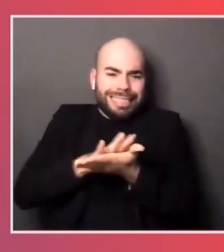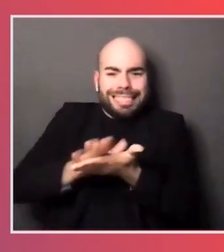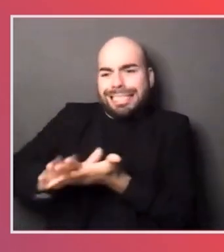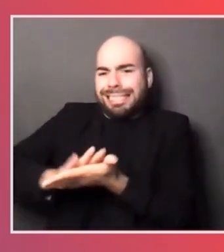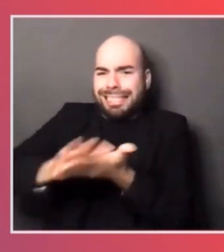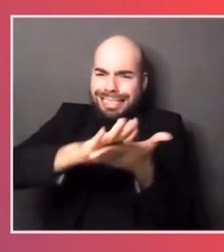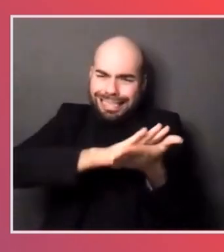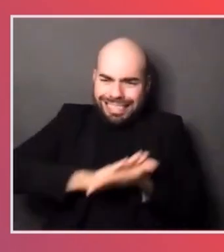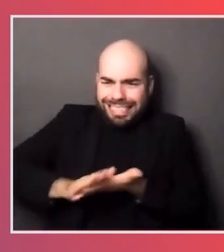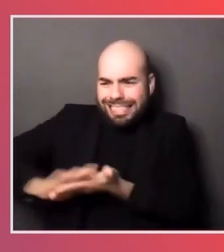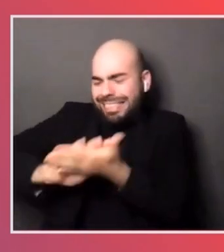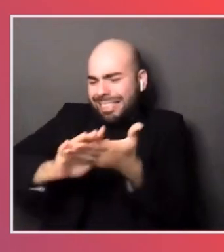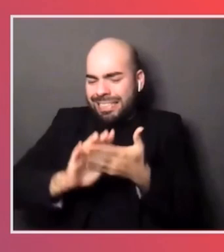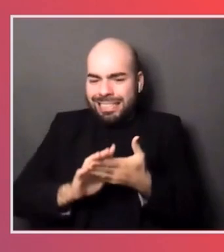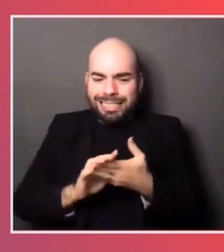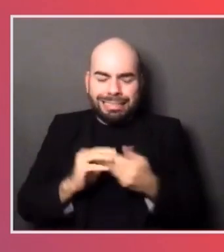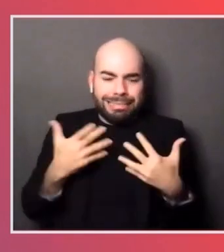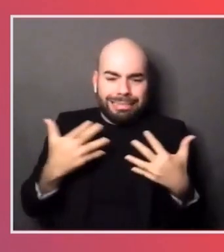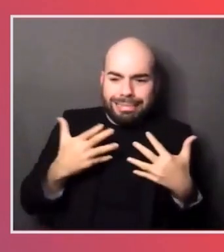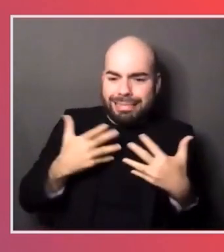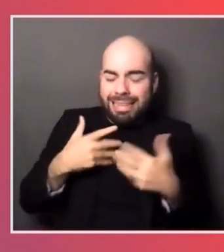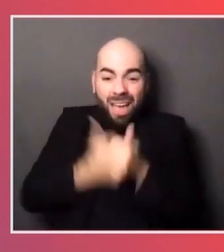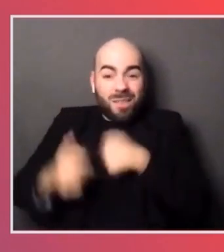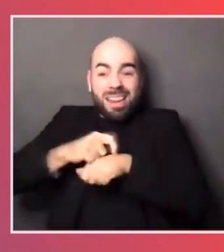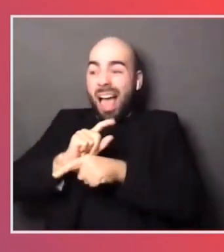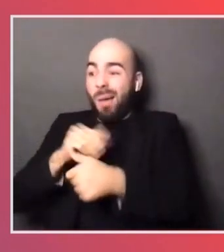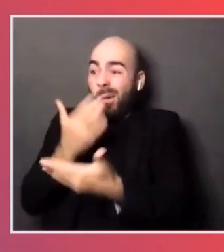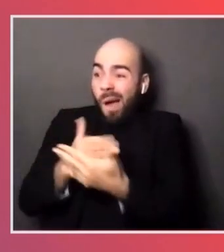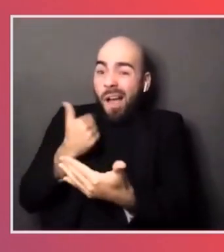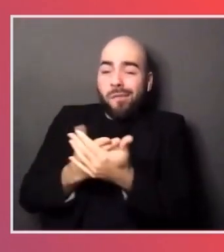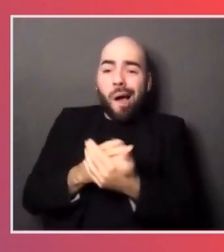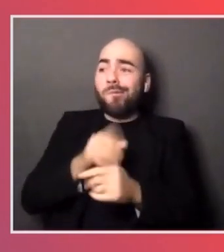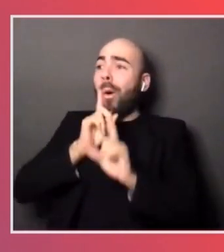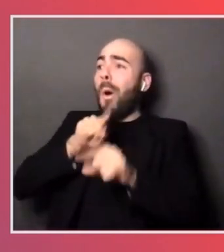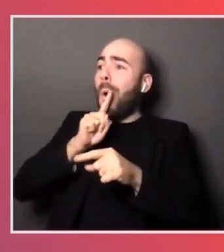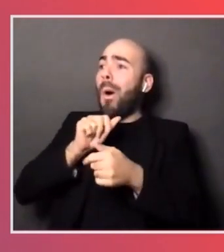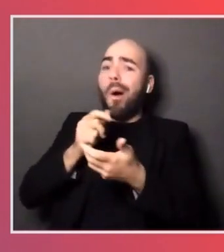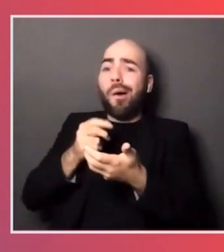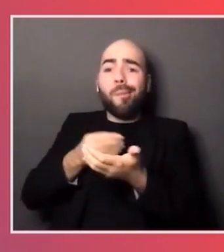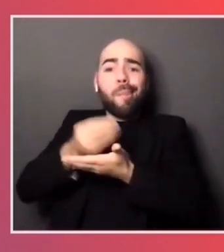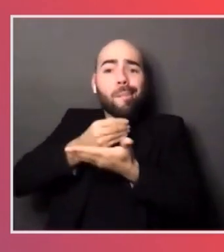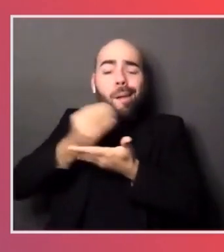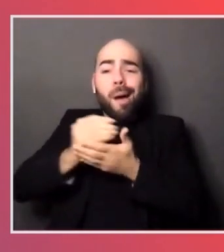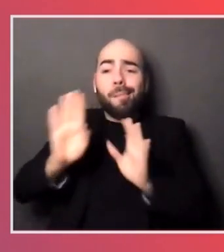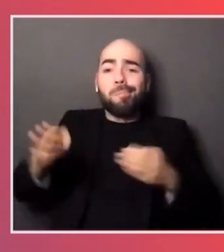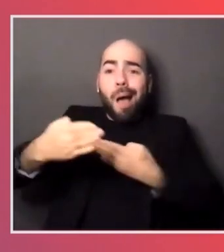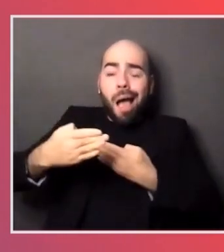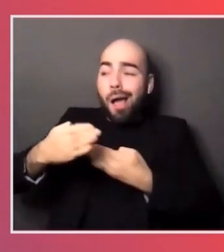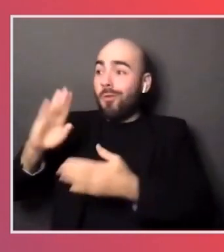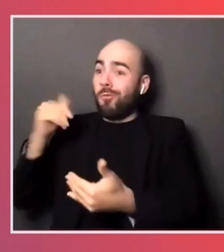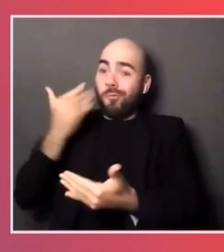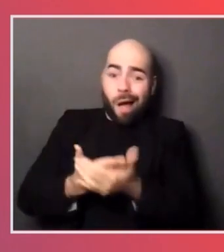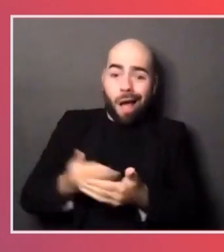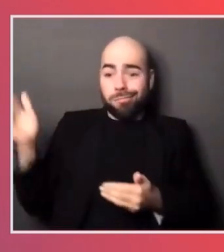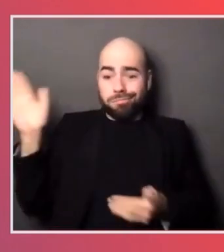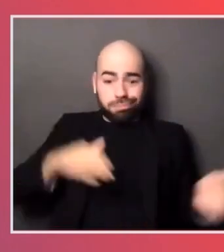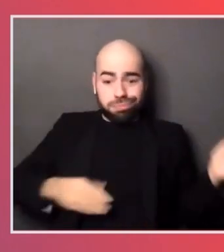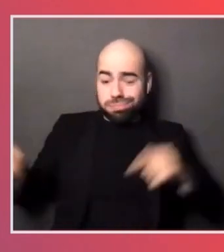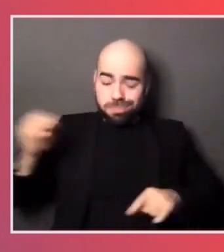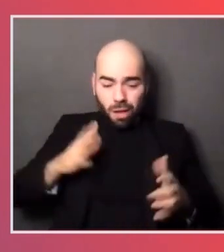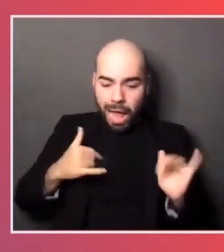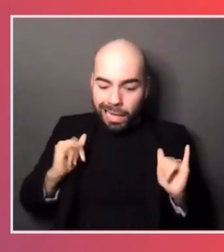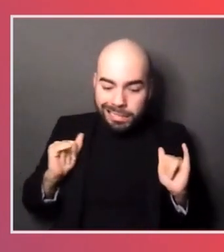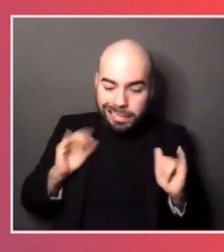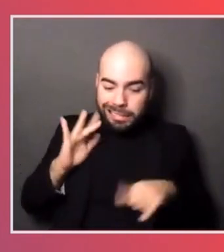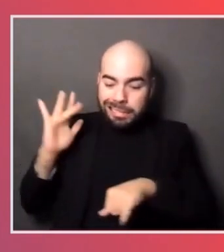that came into the house, and just, the utter just being